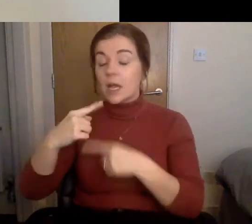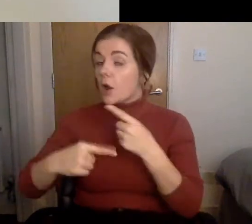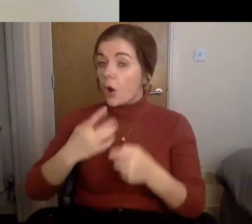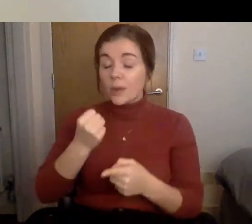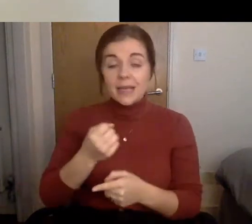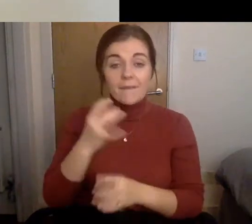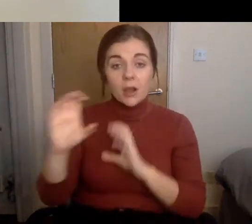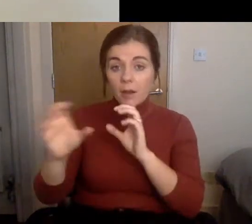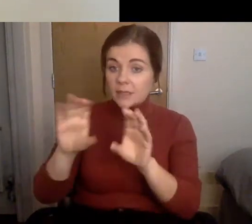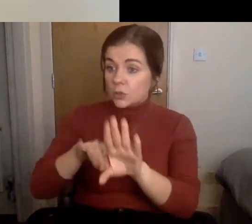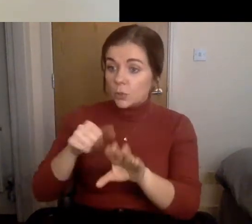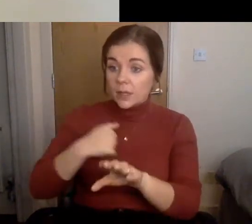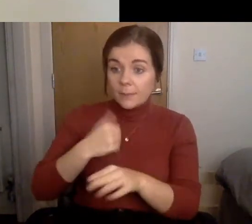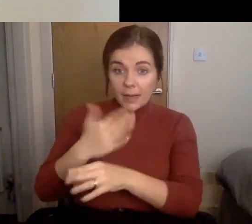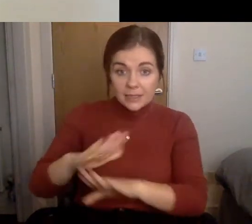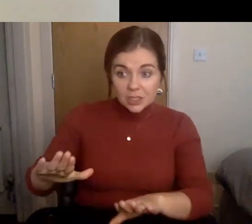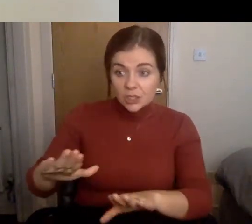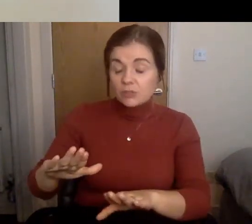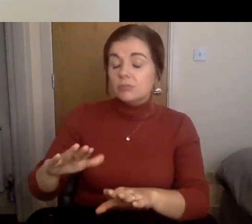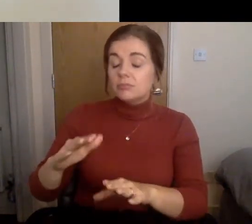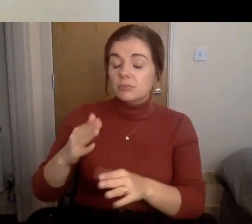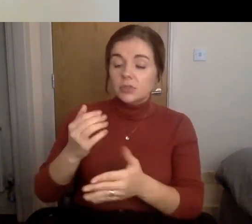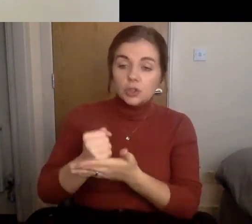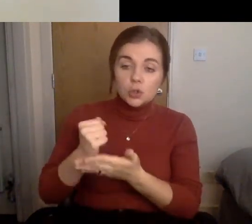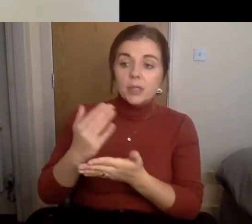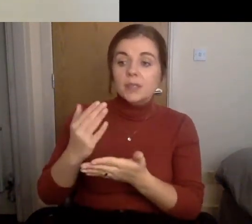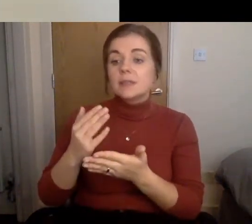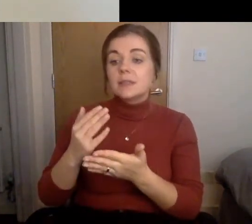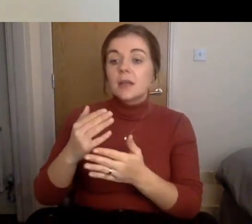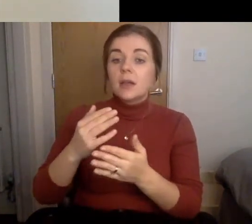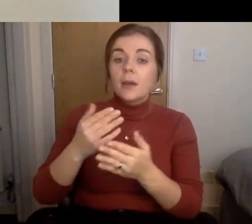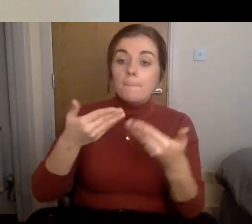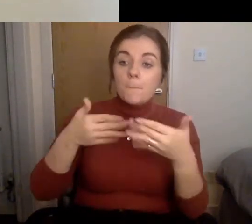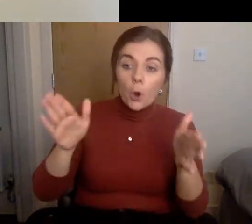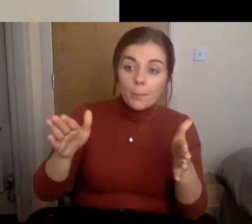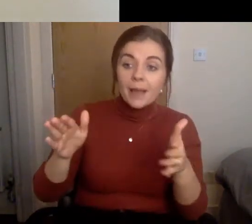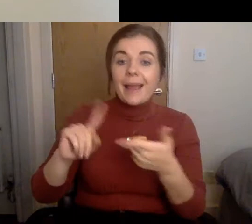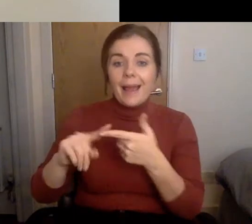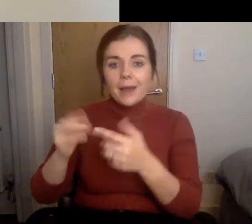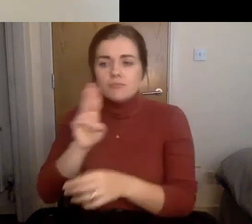privately as well as publicly, about their religious beliefs. So I